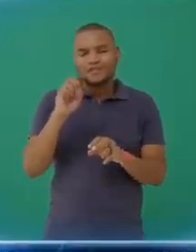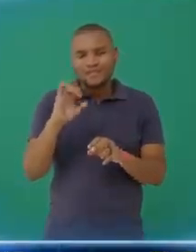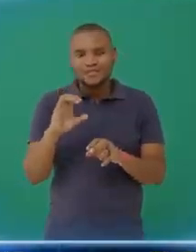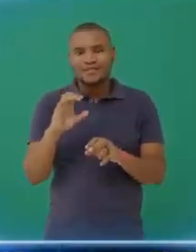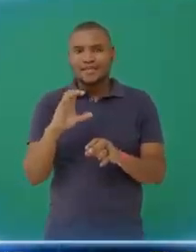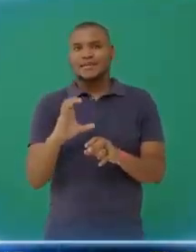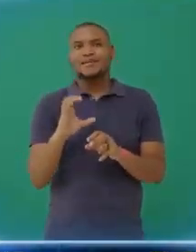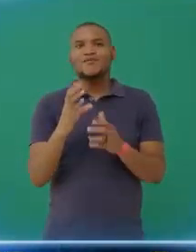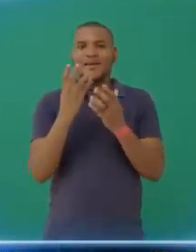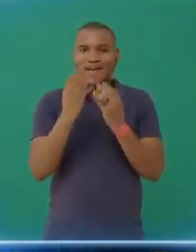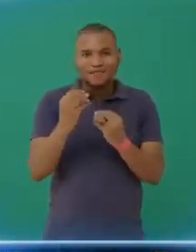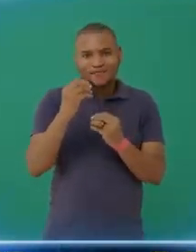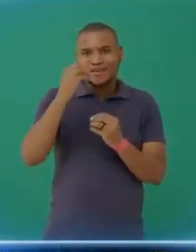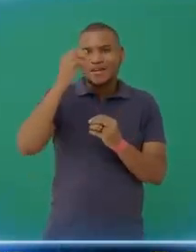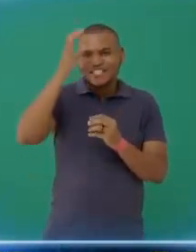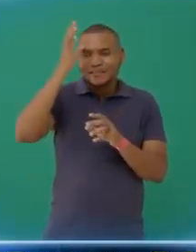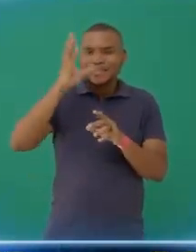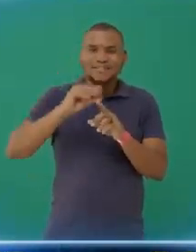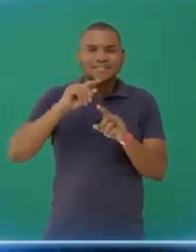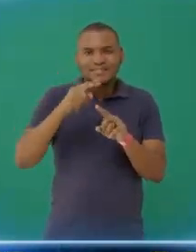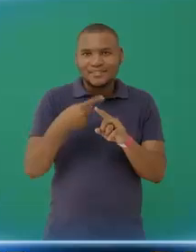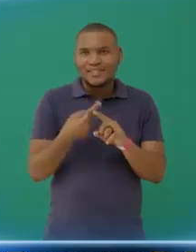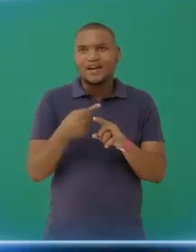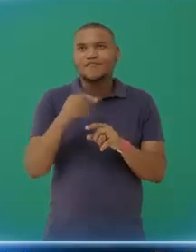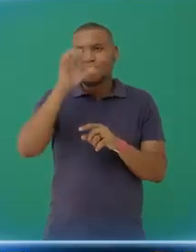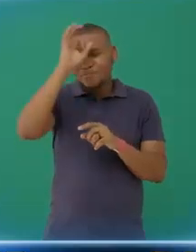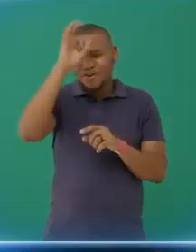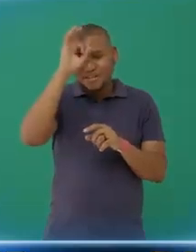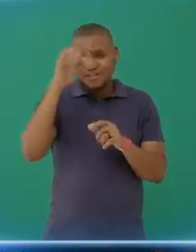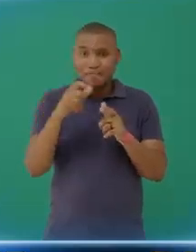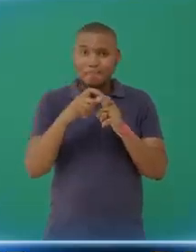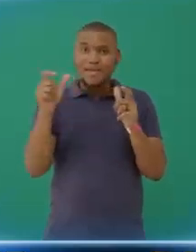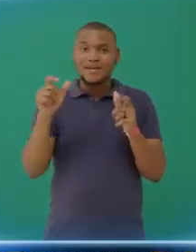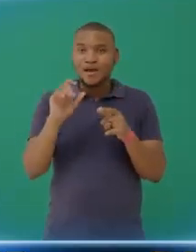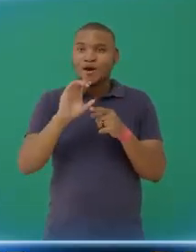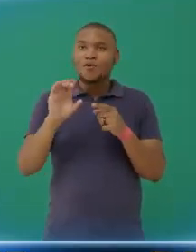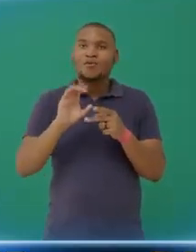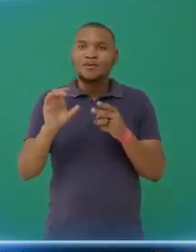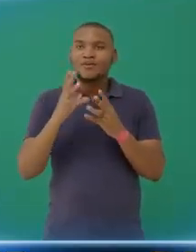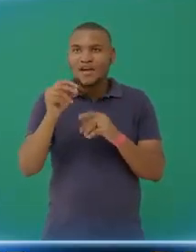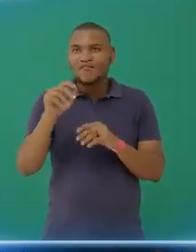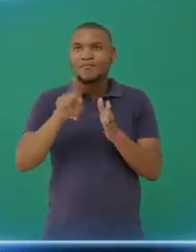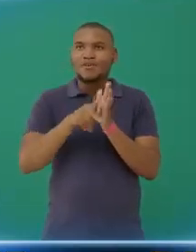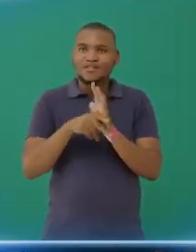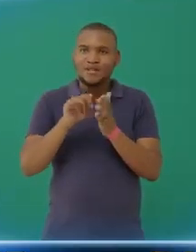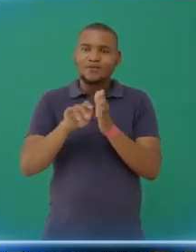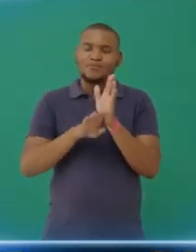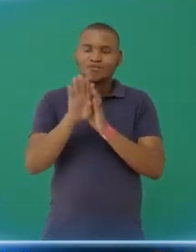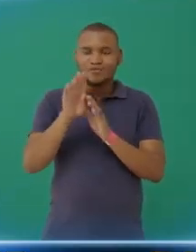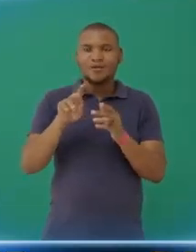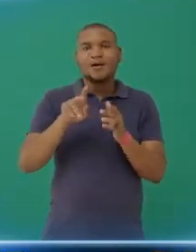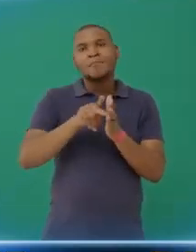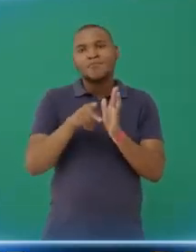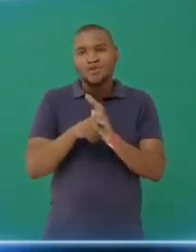of experienced staff, and let's face it, the police are a big component, and of course we have policies that will improve the police. So